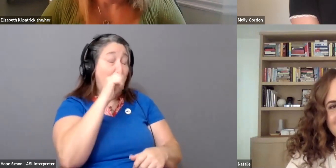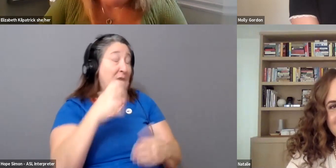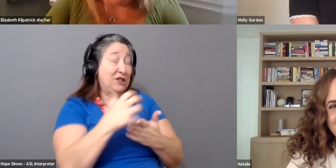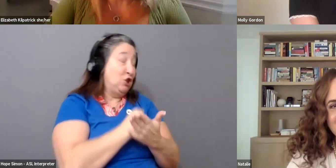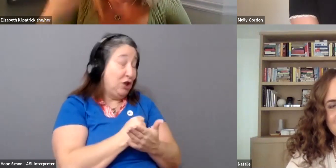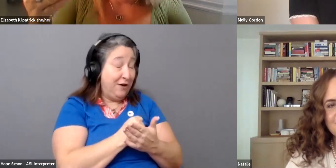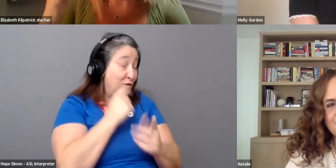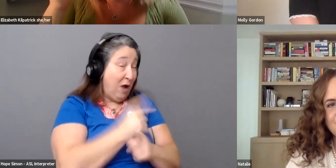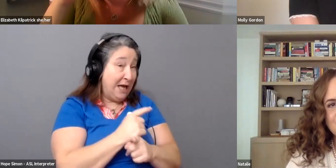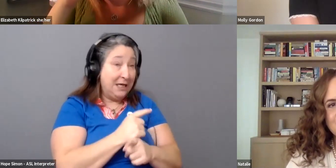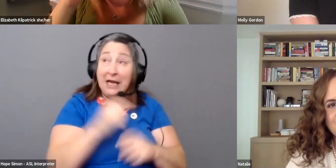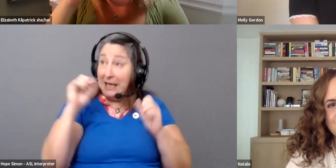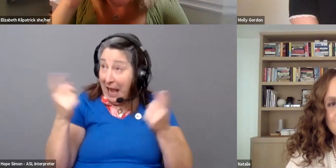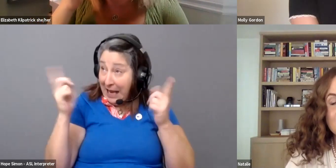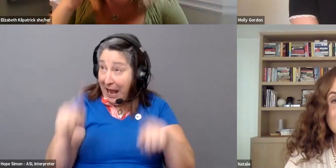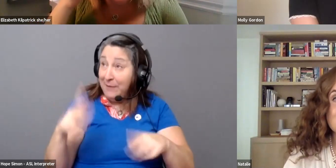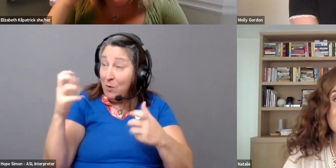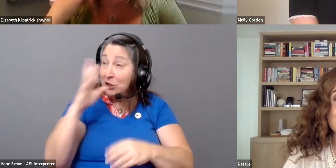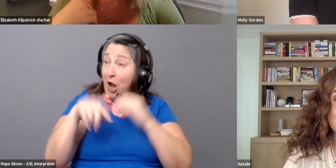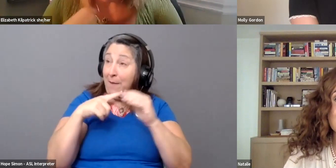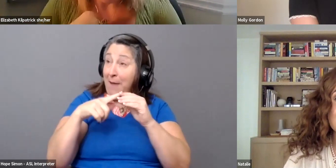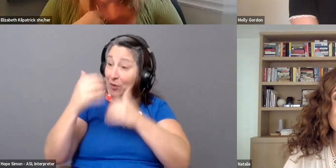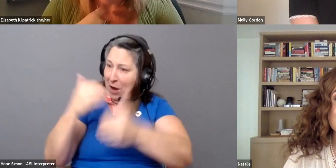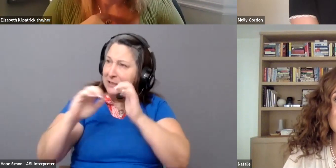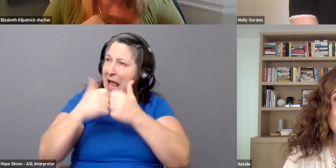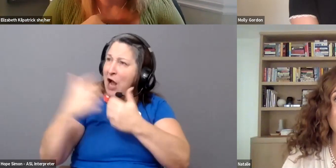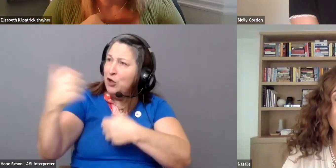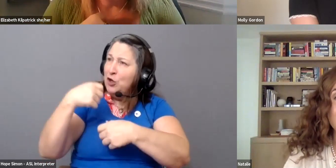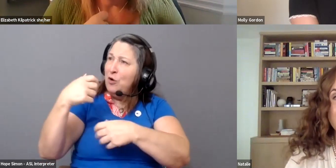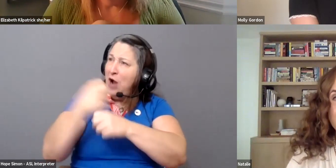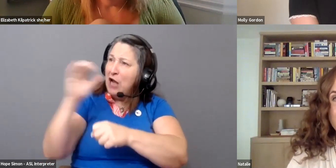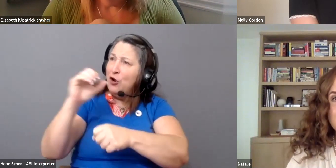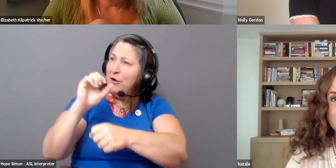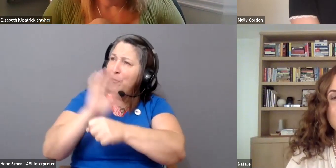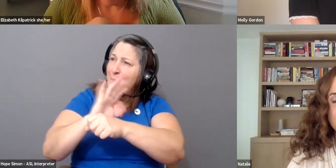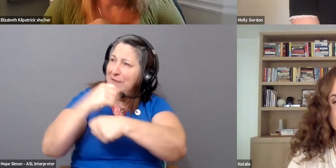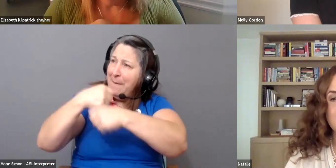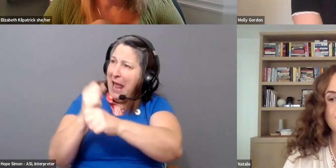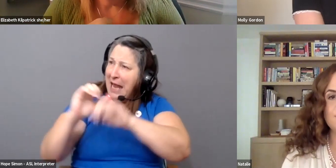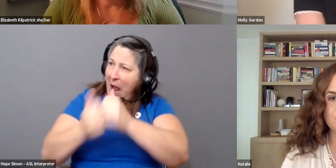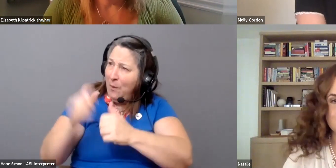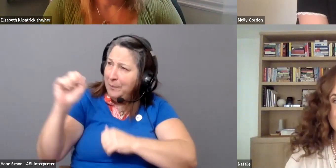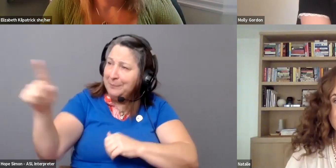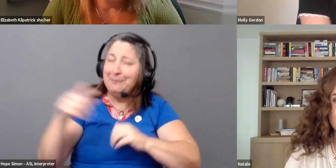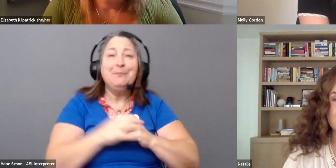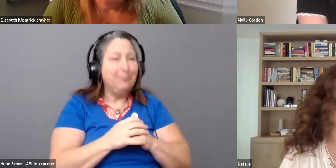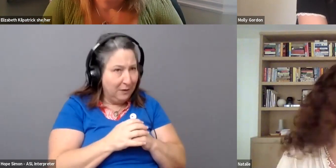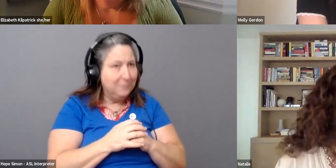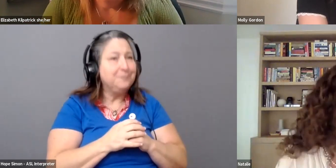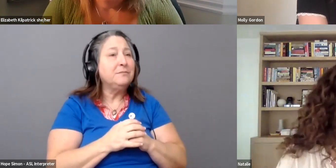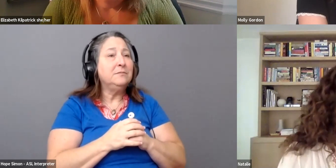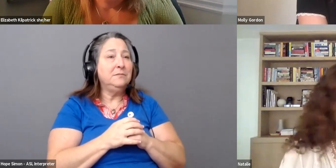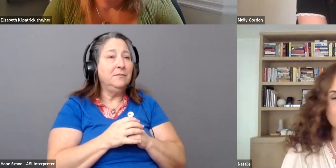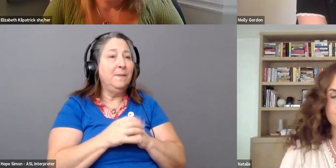little bit about the process of this and how you got this film made? Sure. As I said, I first wrote the script.